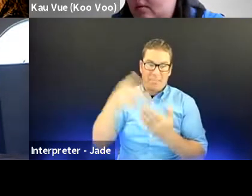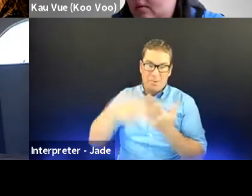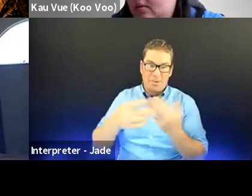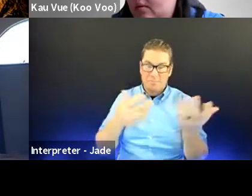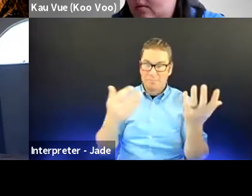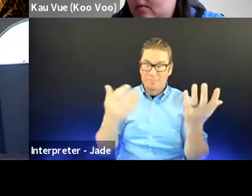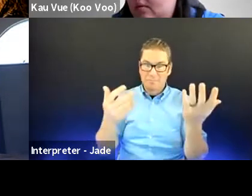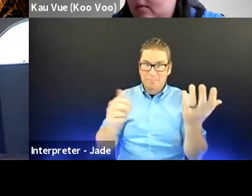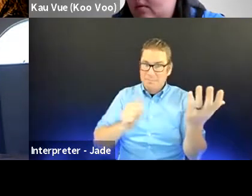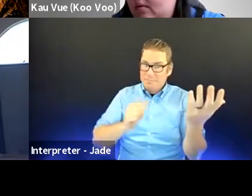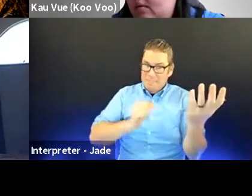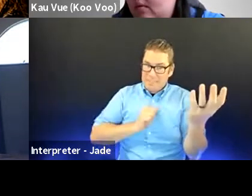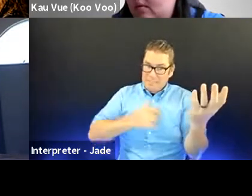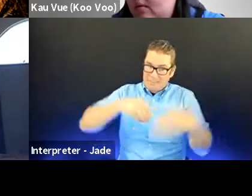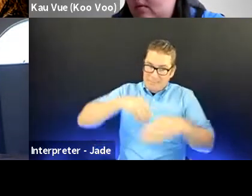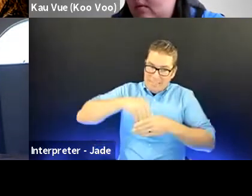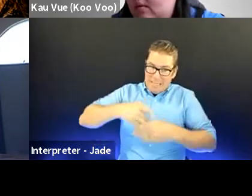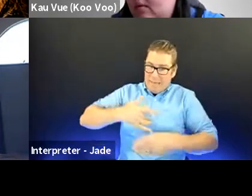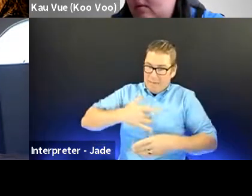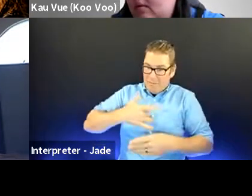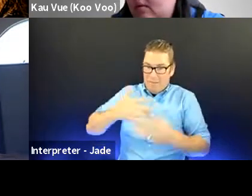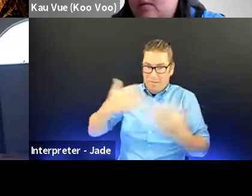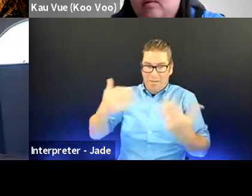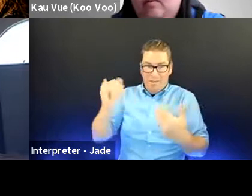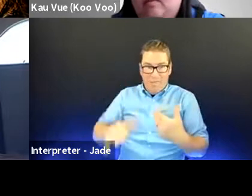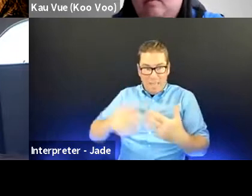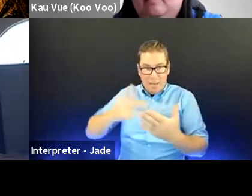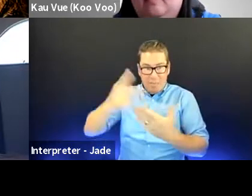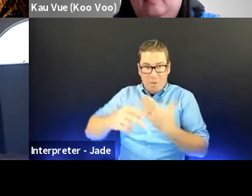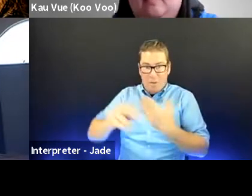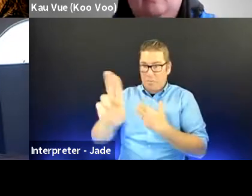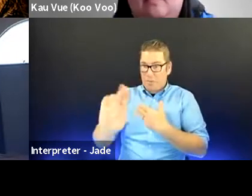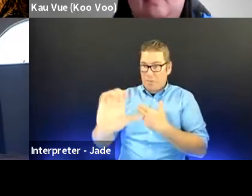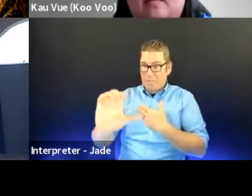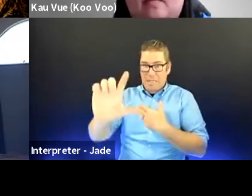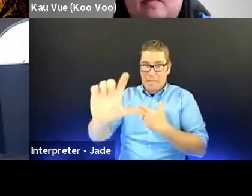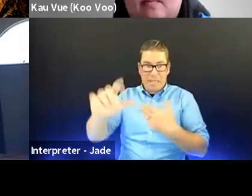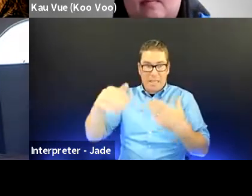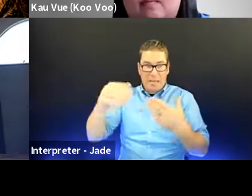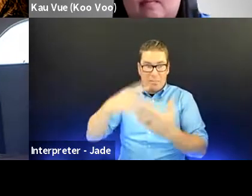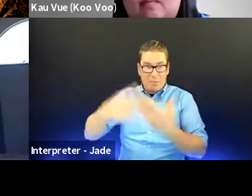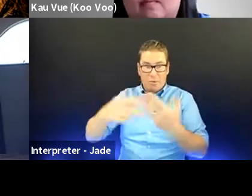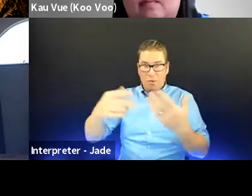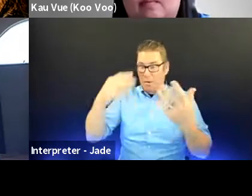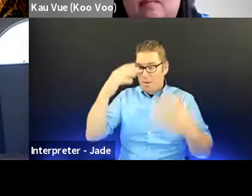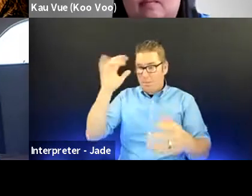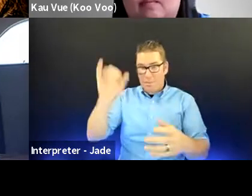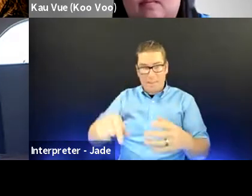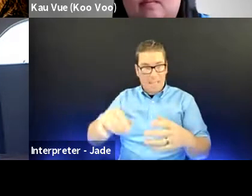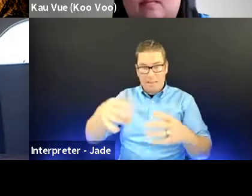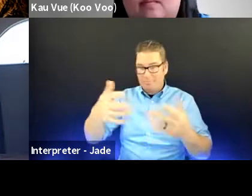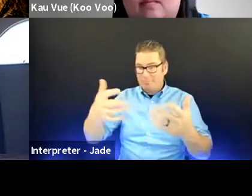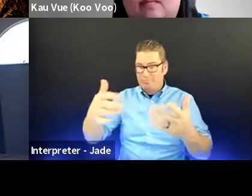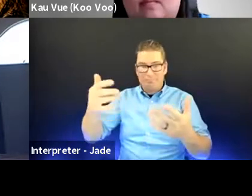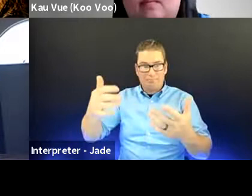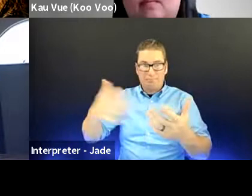way, I've said this many times, the UCR program is probably one of the best, if not the most meaningful professional experiences